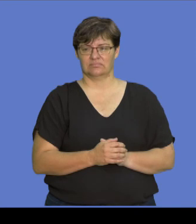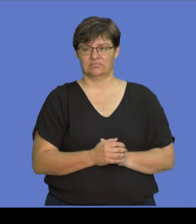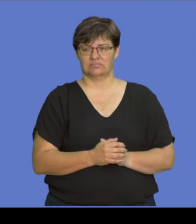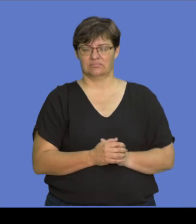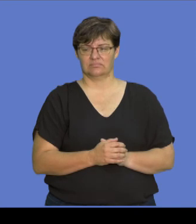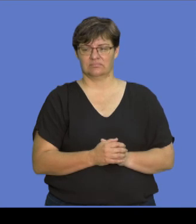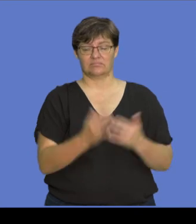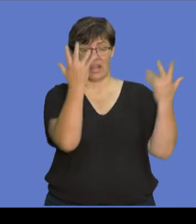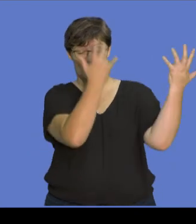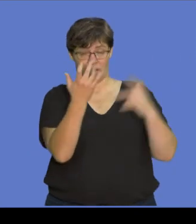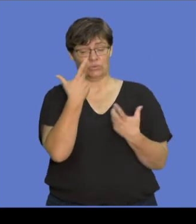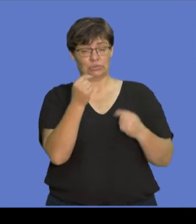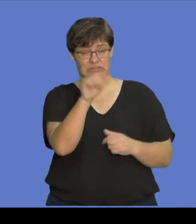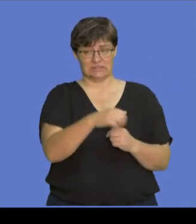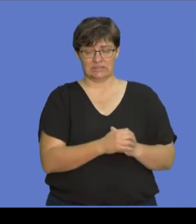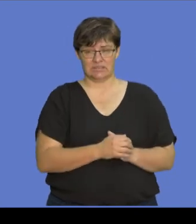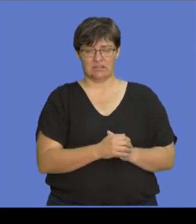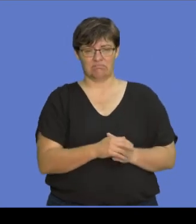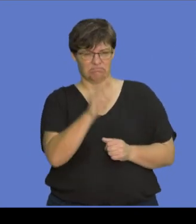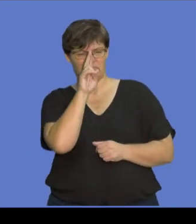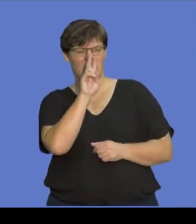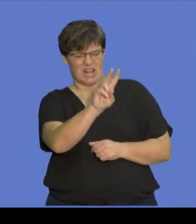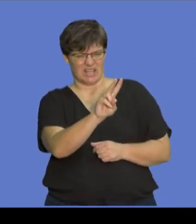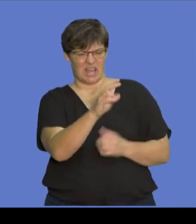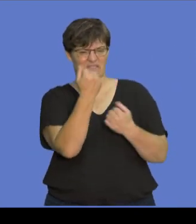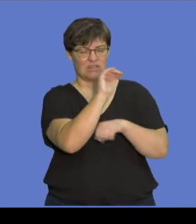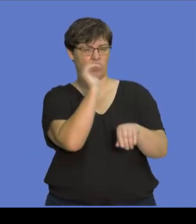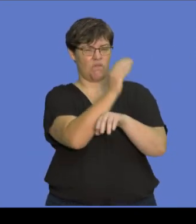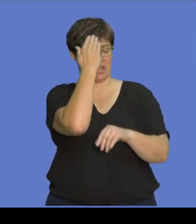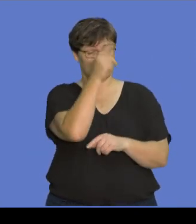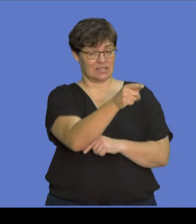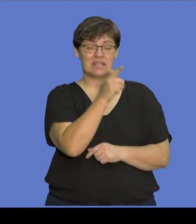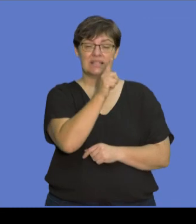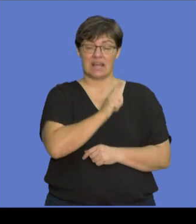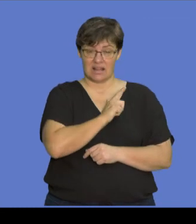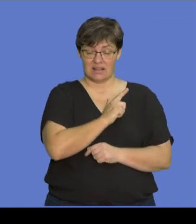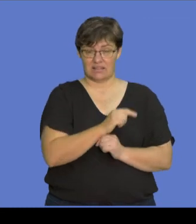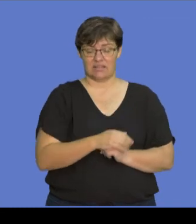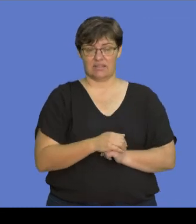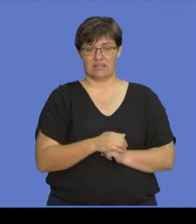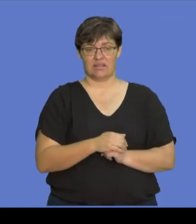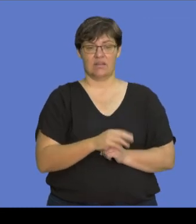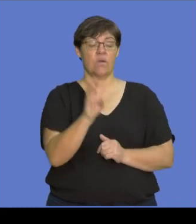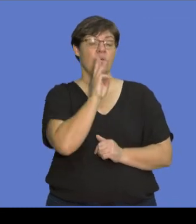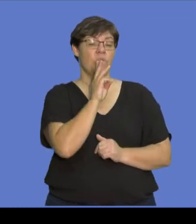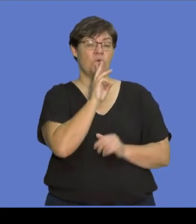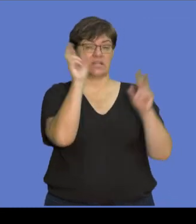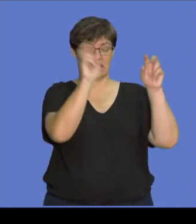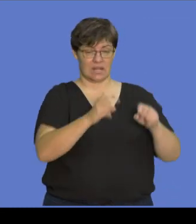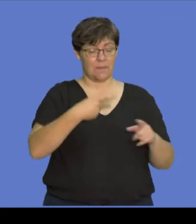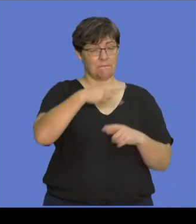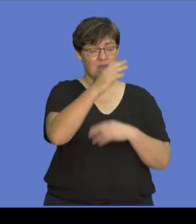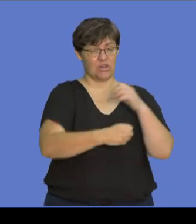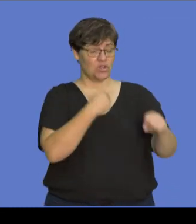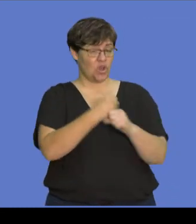obviously we're going to do the calculations, but let's just look at the factory overheads. We are told, once again, water and electricity paid during